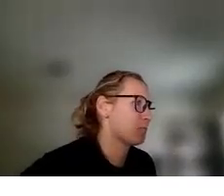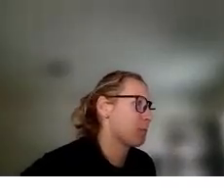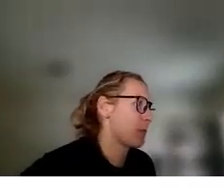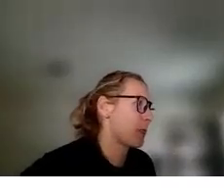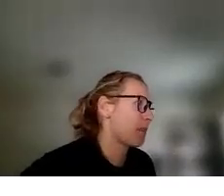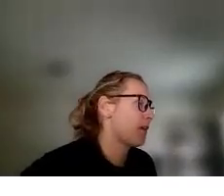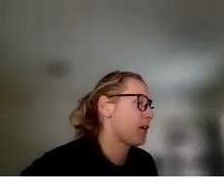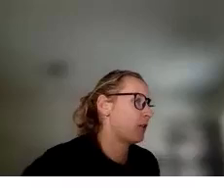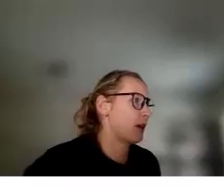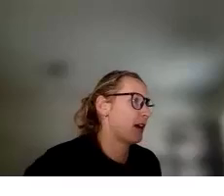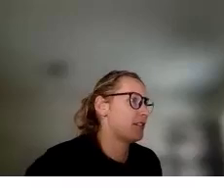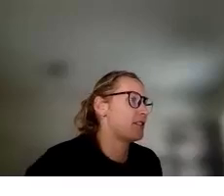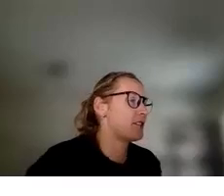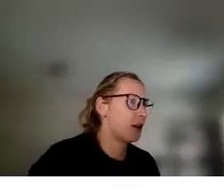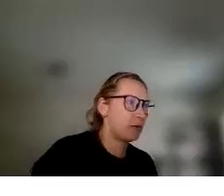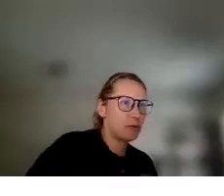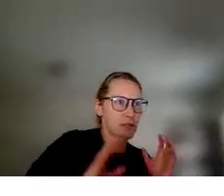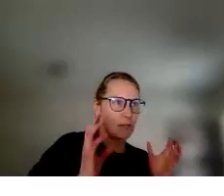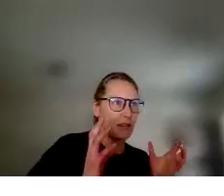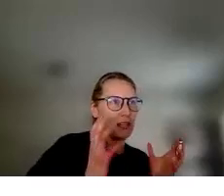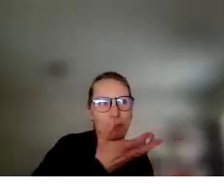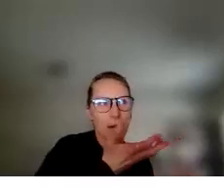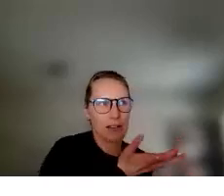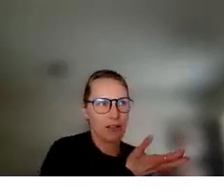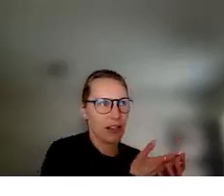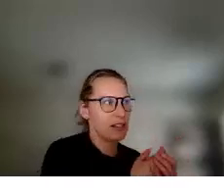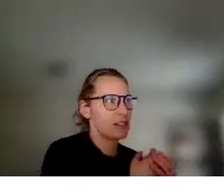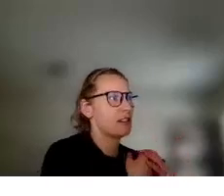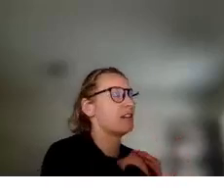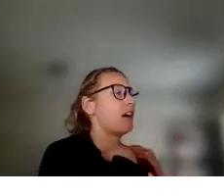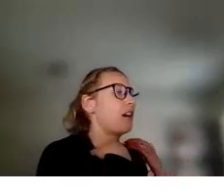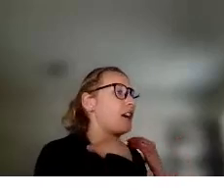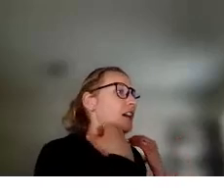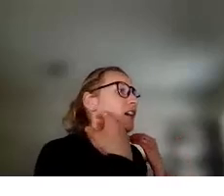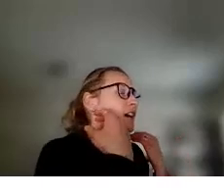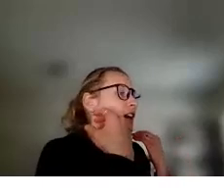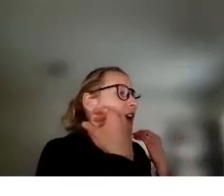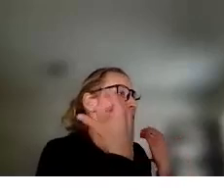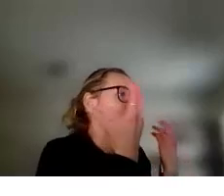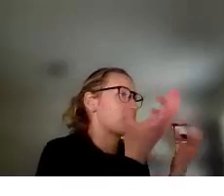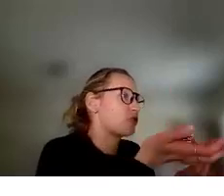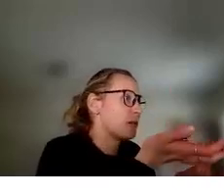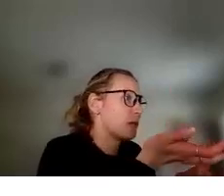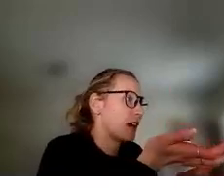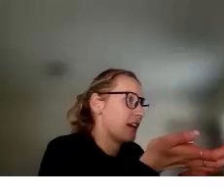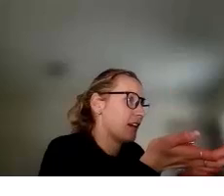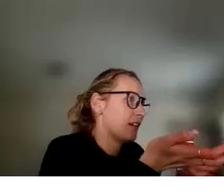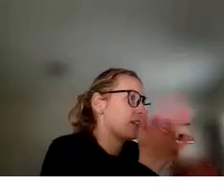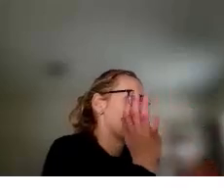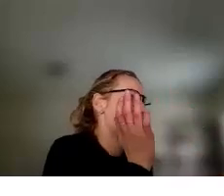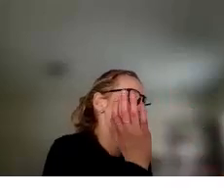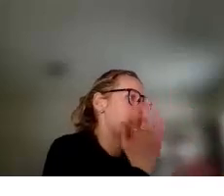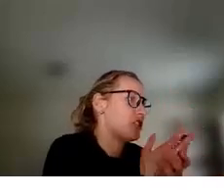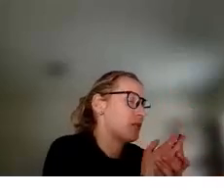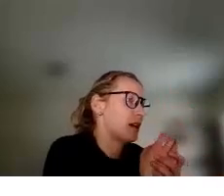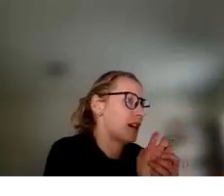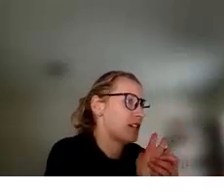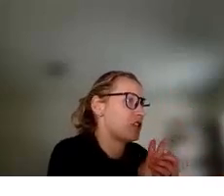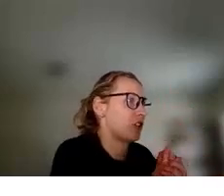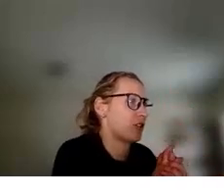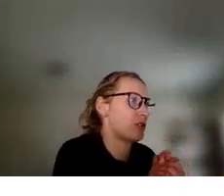March. Okay, so some of the key benefits are we're streamlining